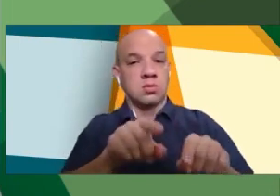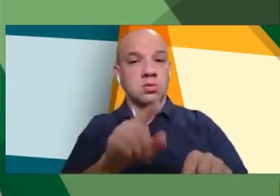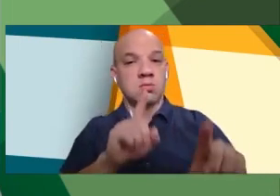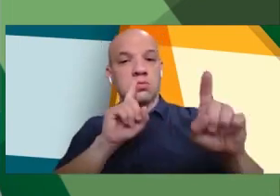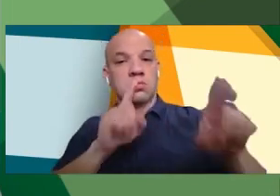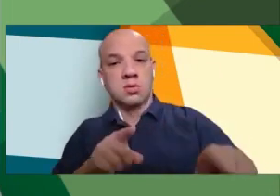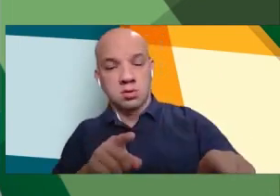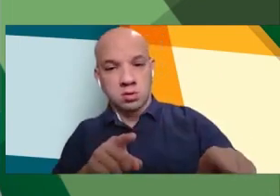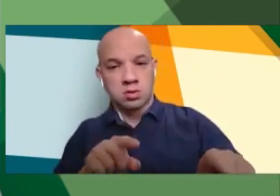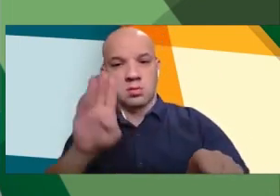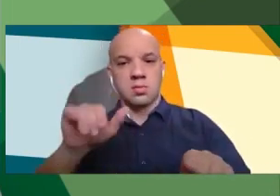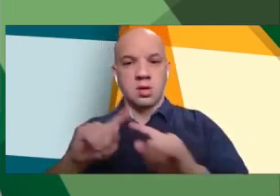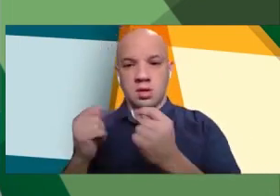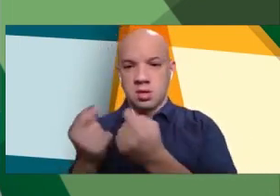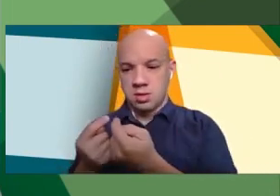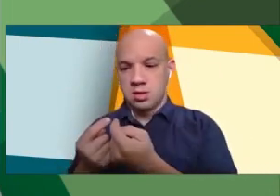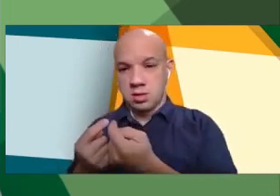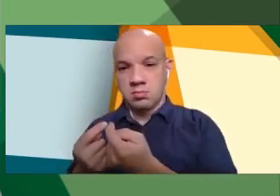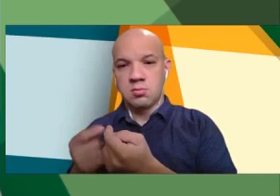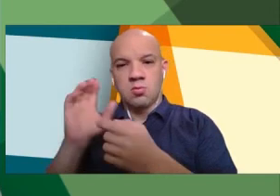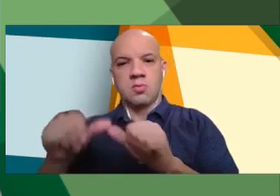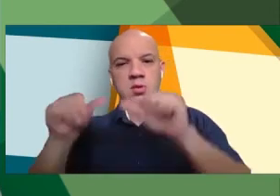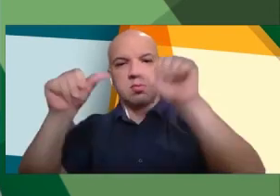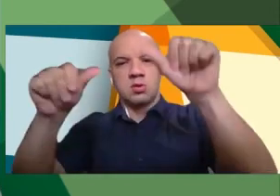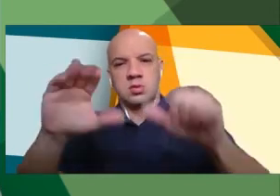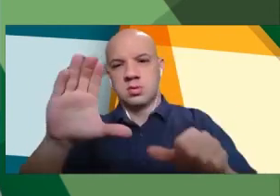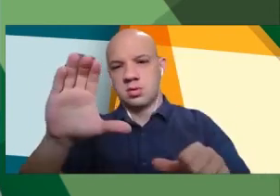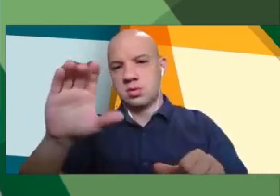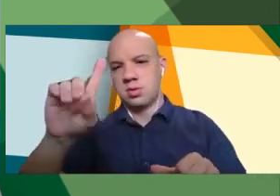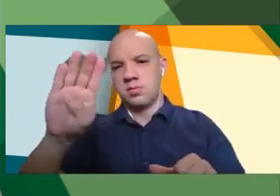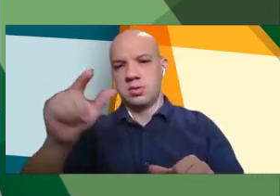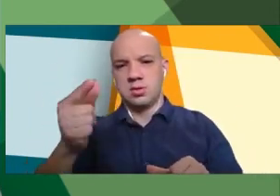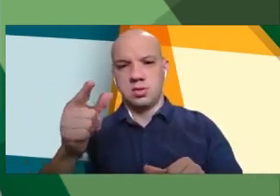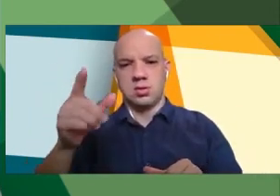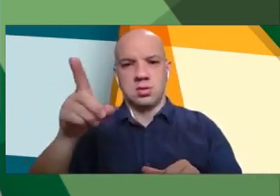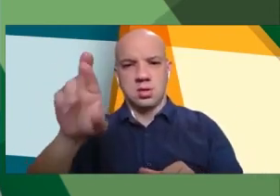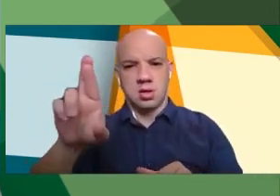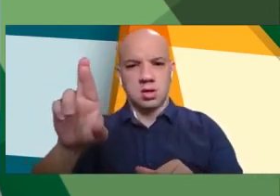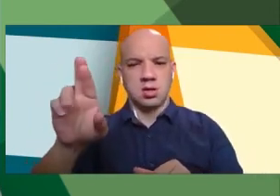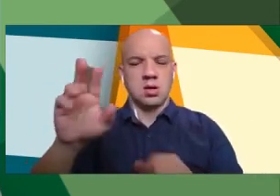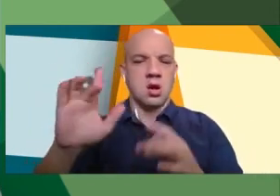by addenda and will be posted on the CDBG-DR website.